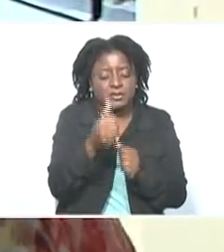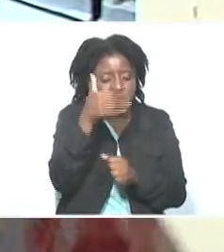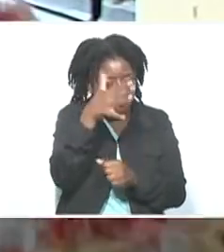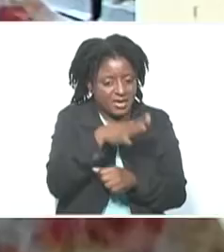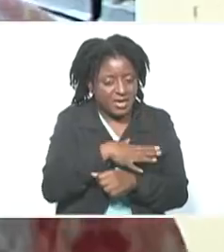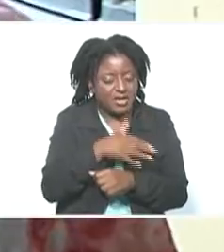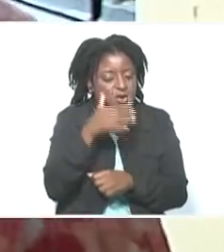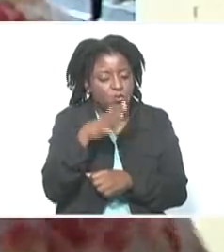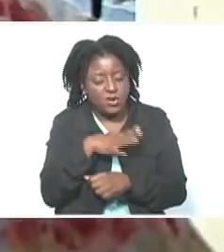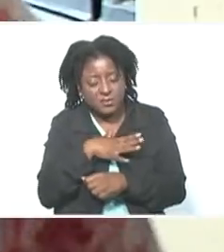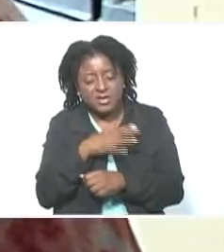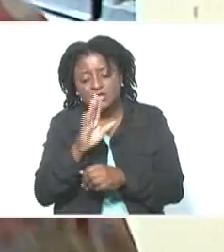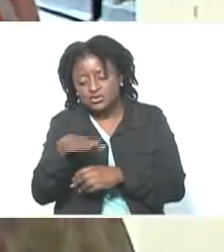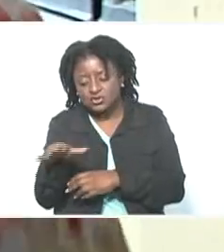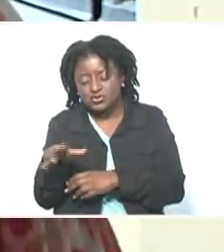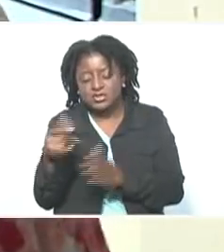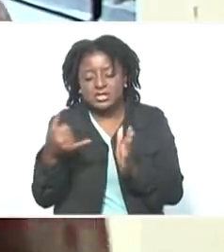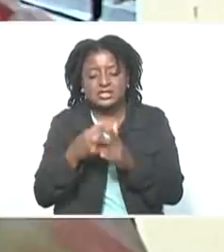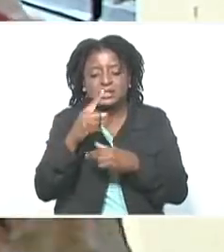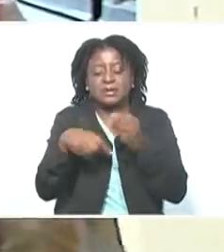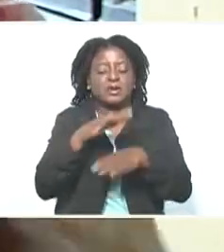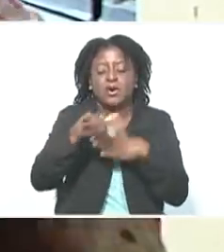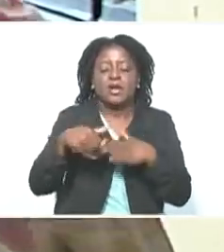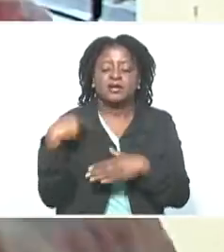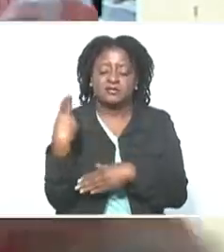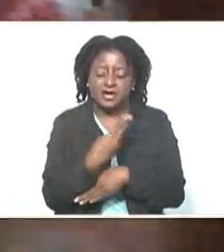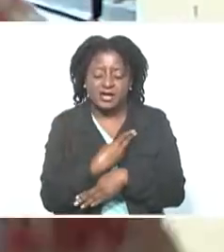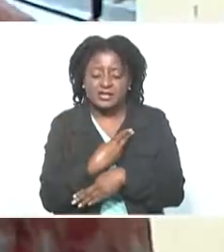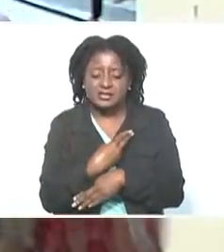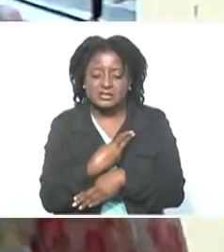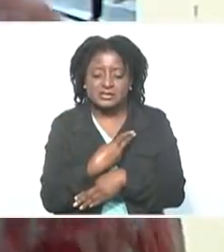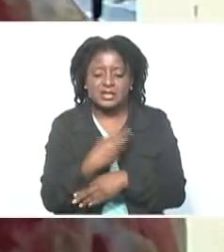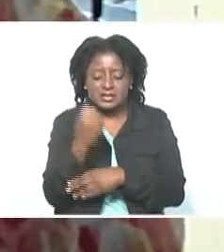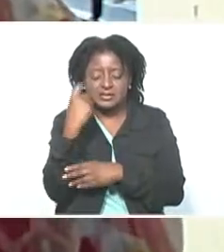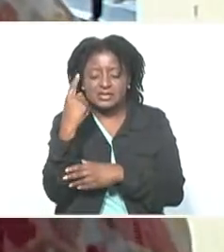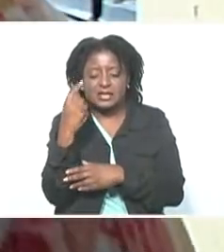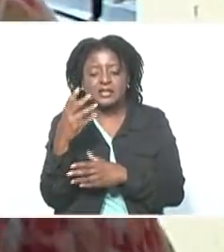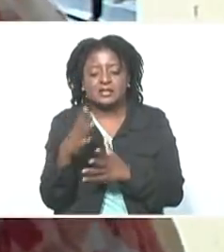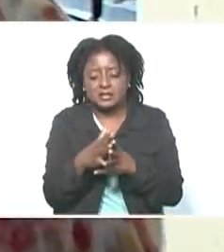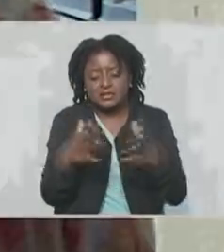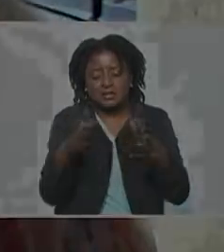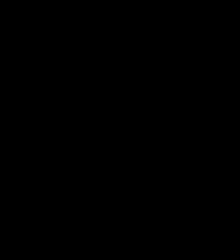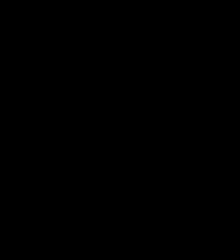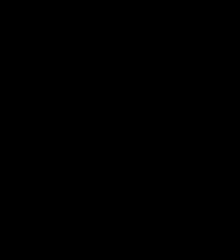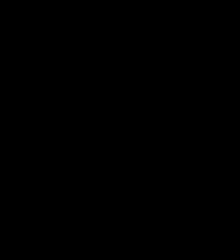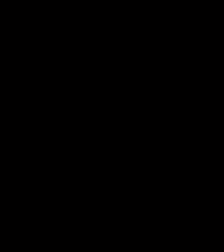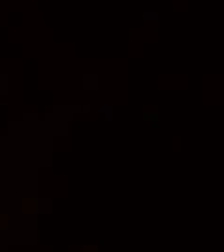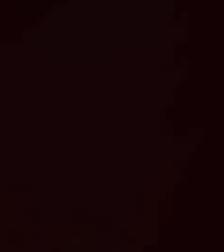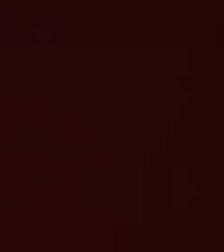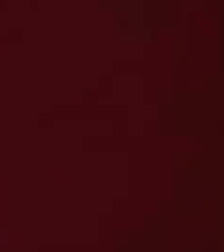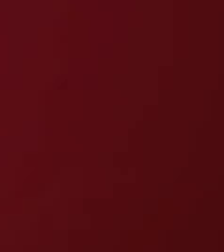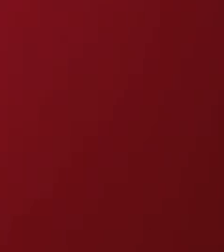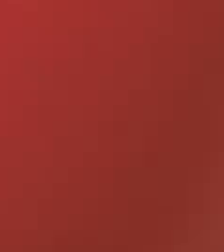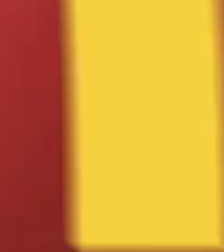children. So it's really about all of us plugging into what the big picture is.